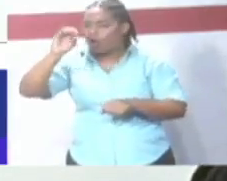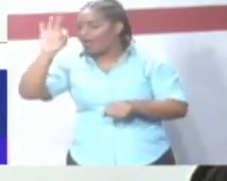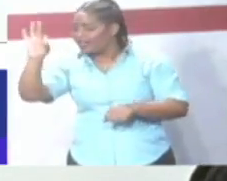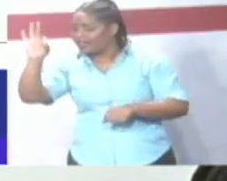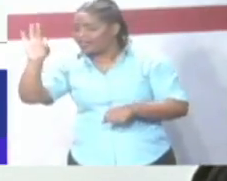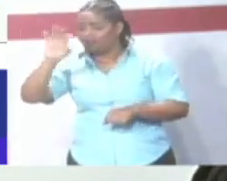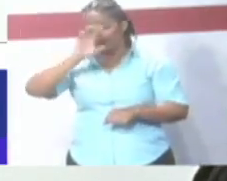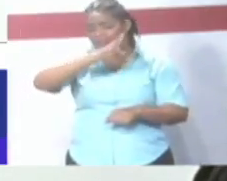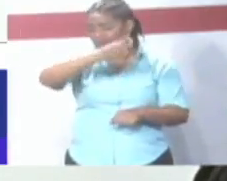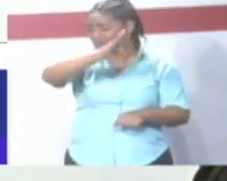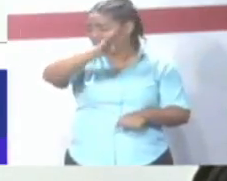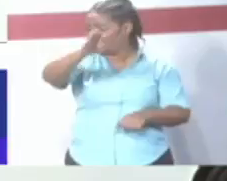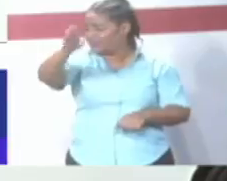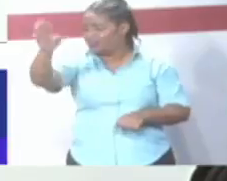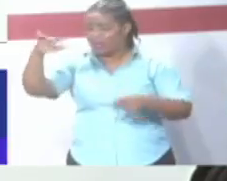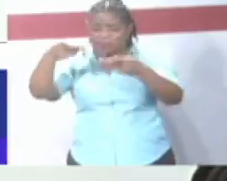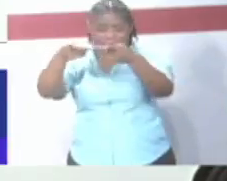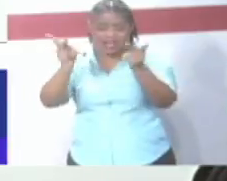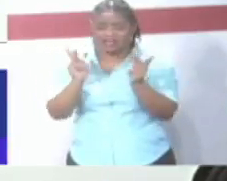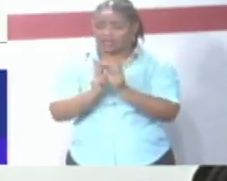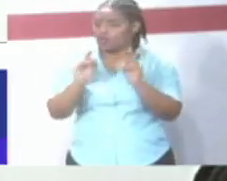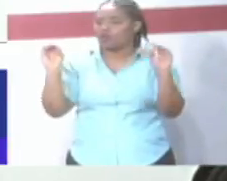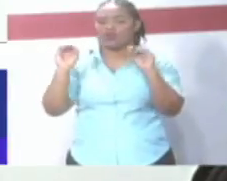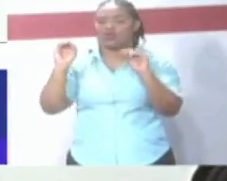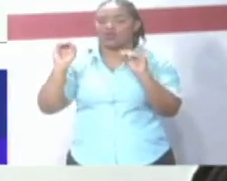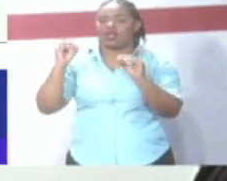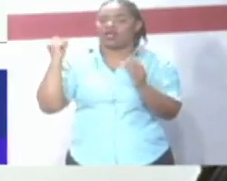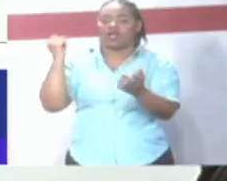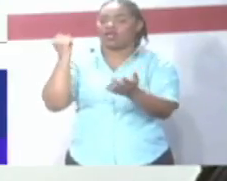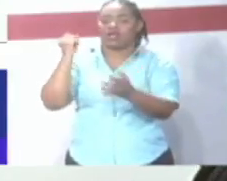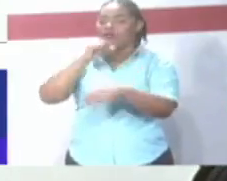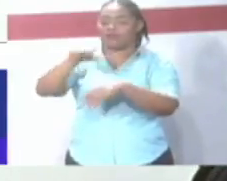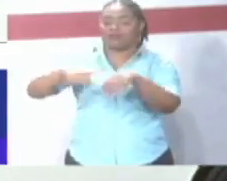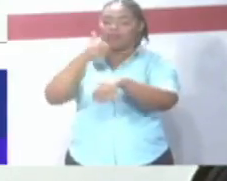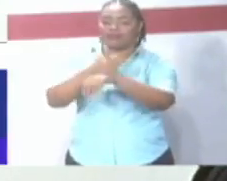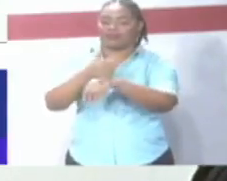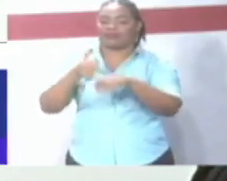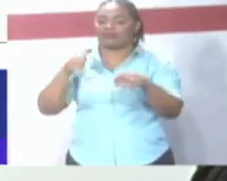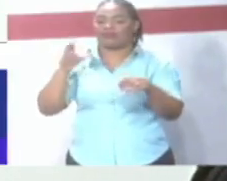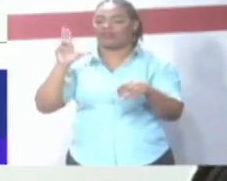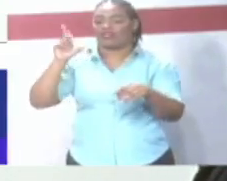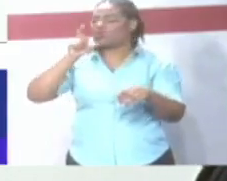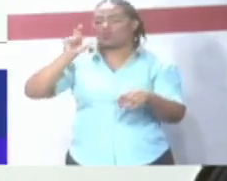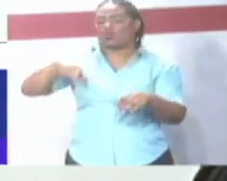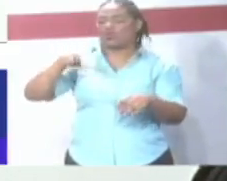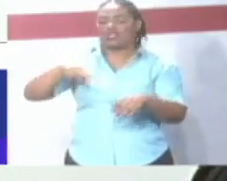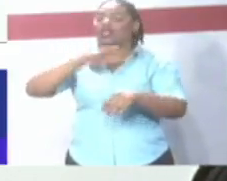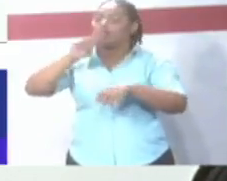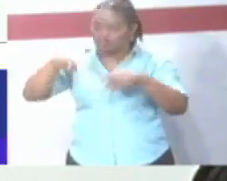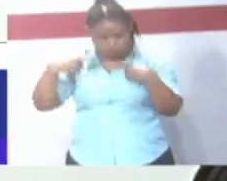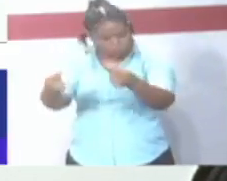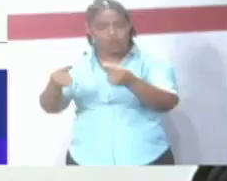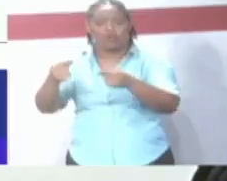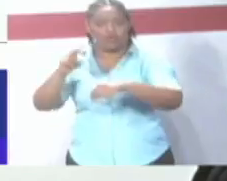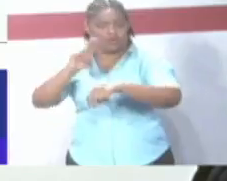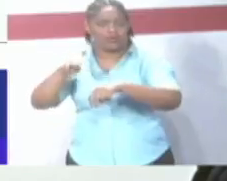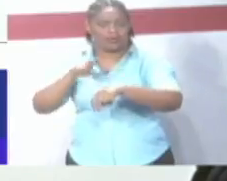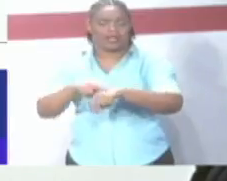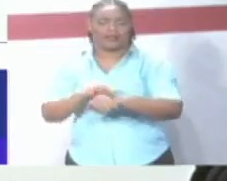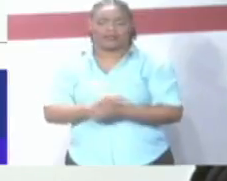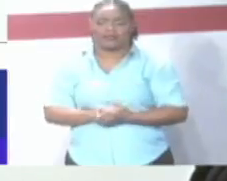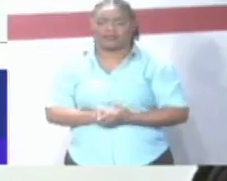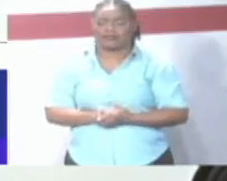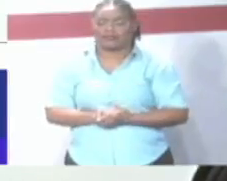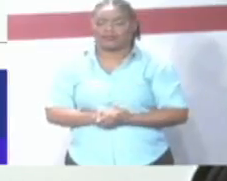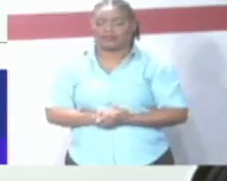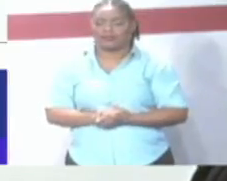appointment necessary. These vaccines are available in 5 regional health authorities at all 109 public health centers,